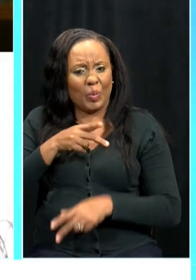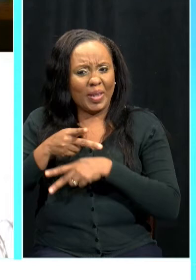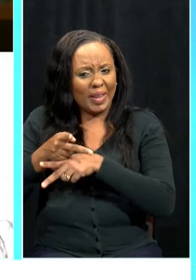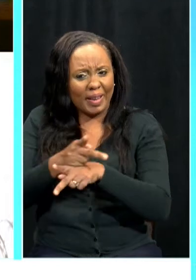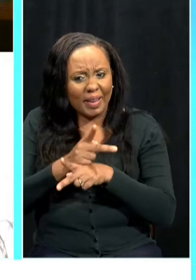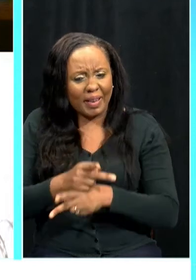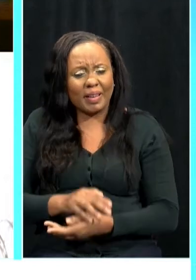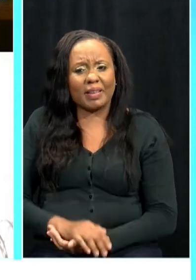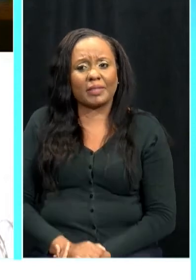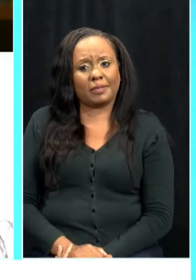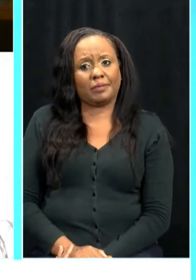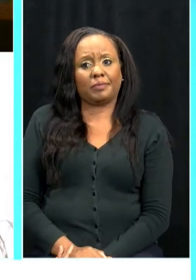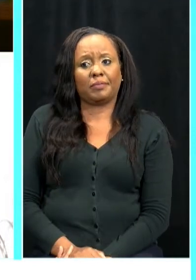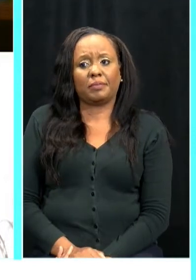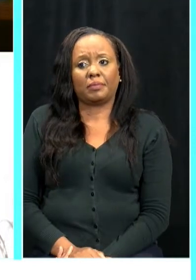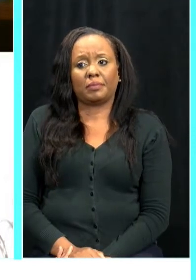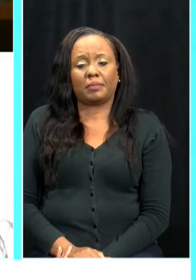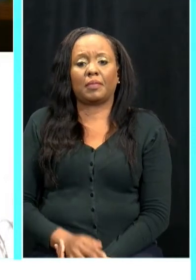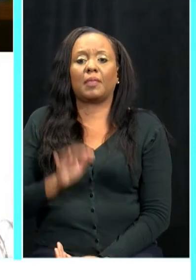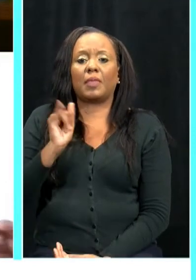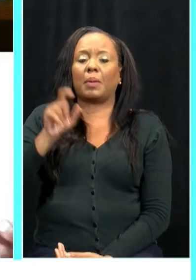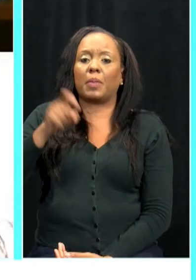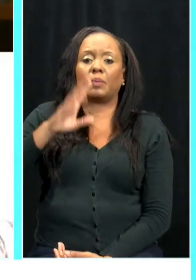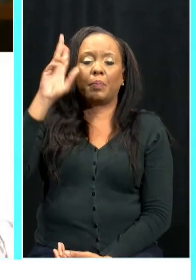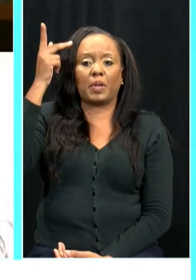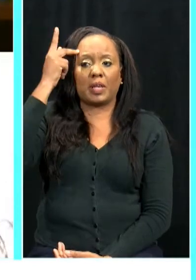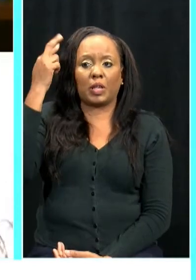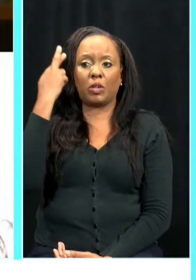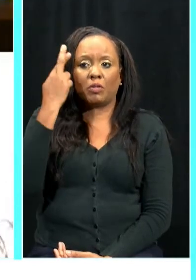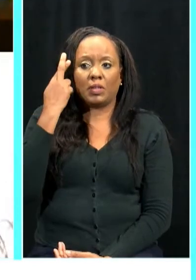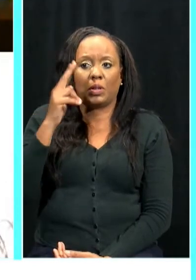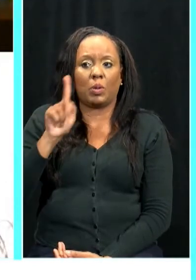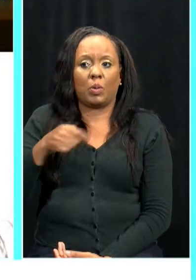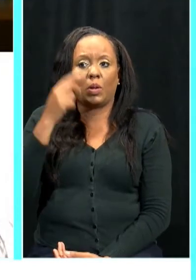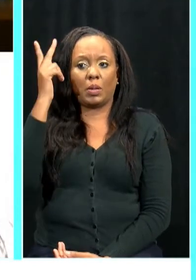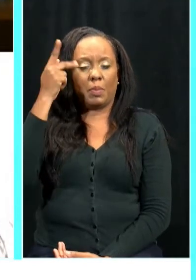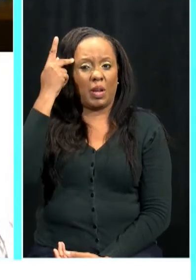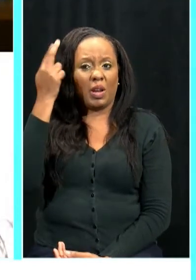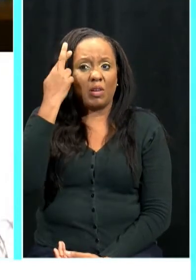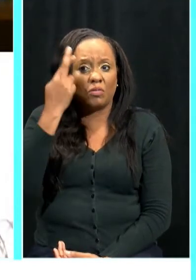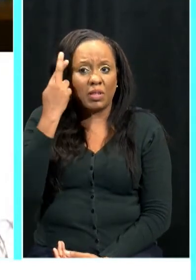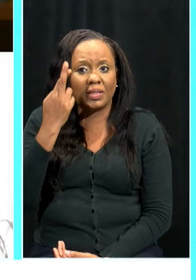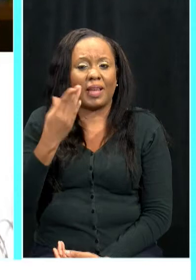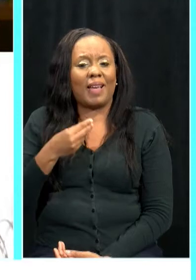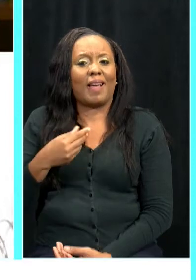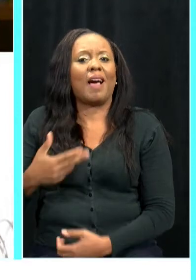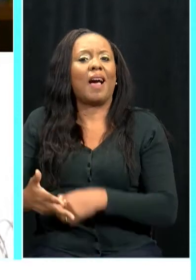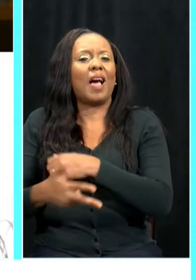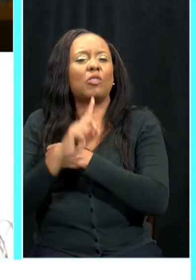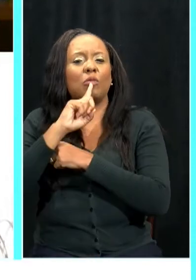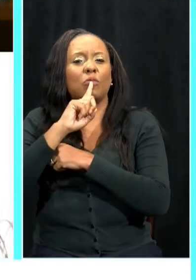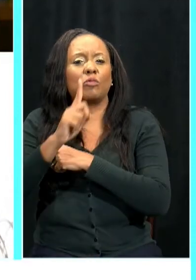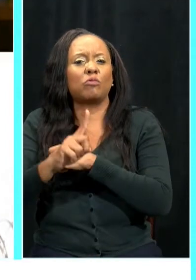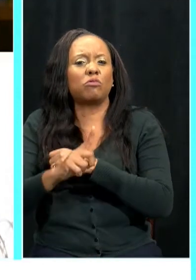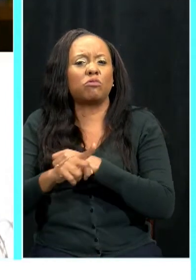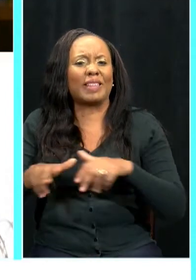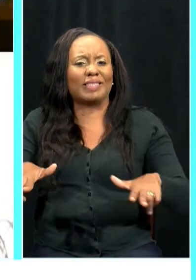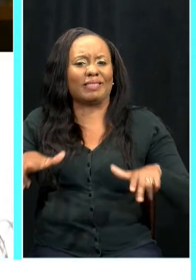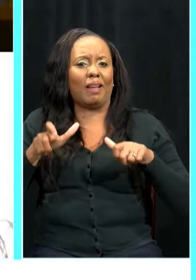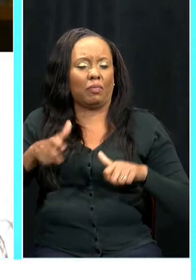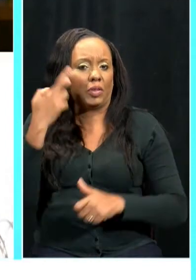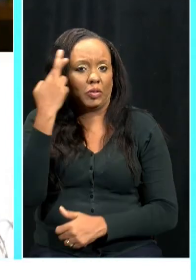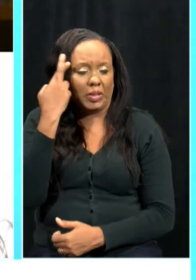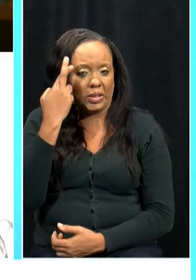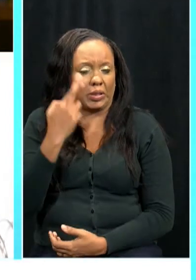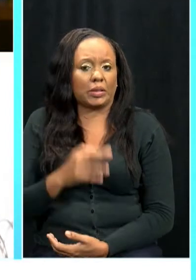Miss that it Jewels, must be a political reason, all a I'm trying to purely say to political you, and selfish reason. It is all I'm not trying to say to because